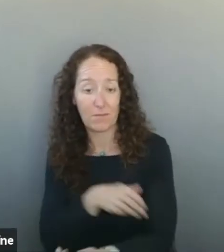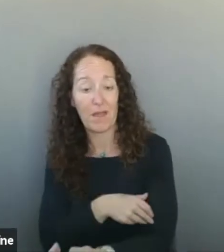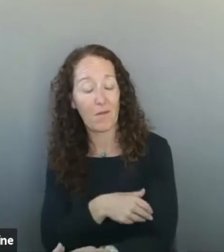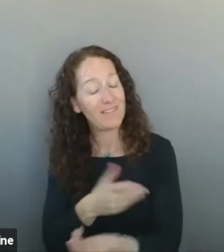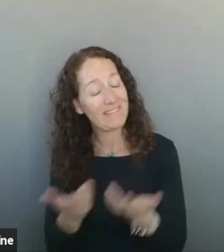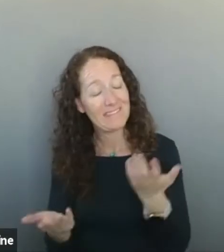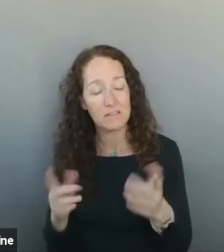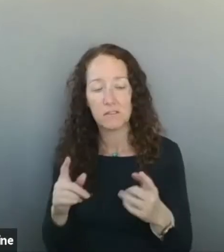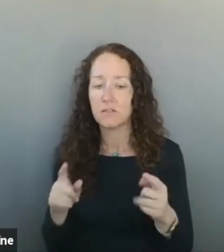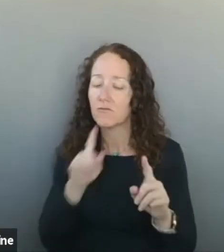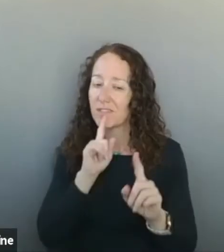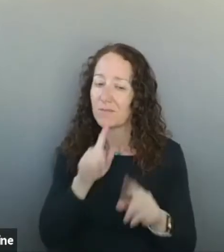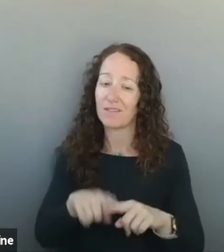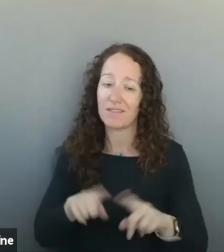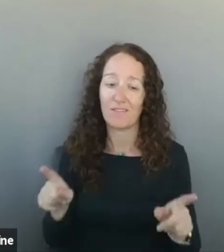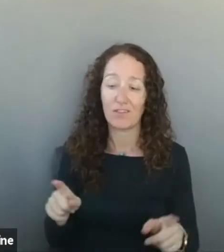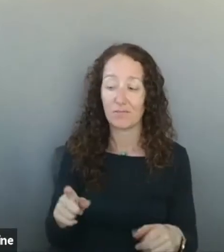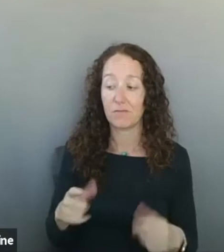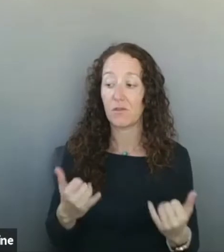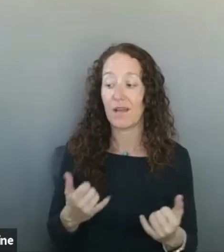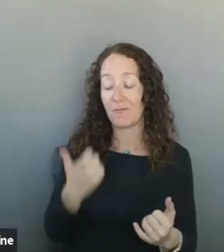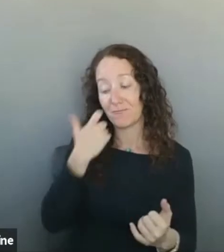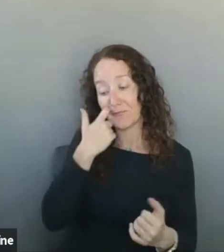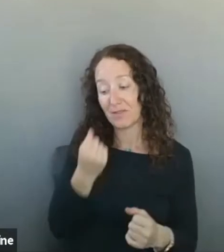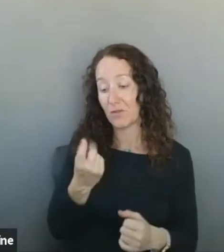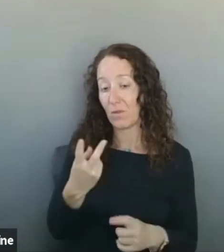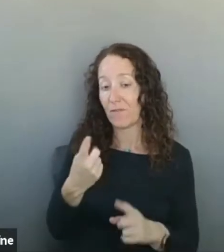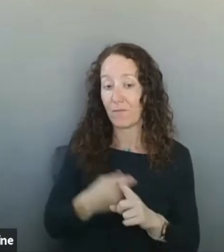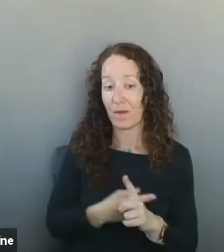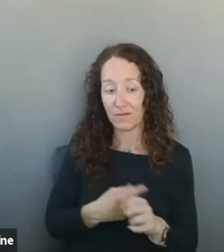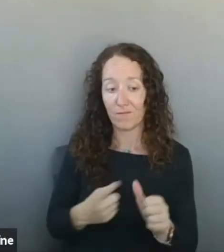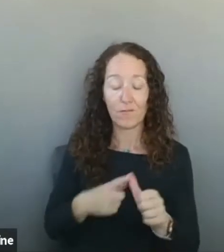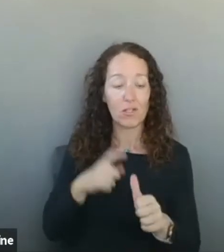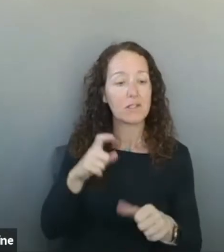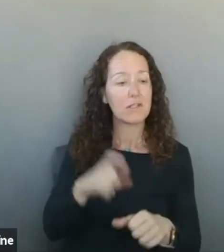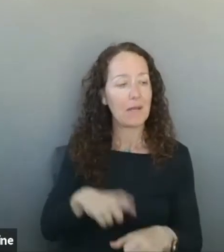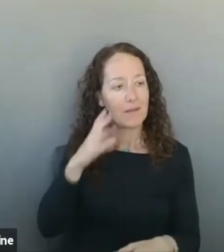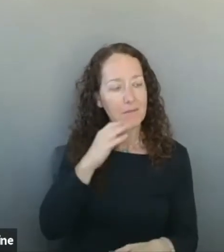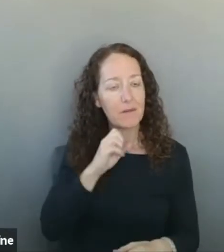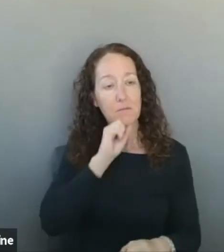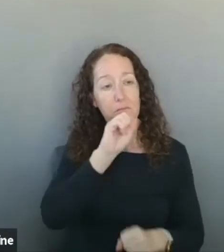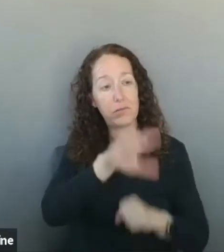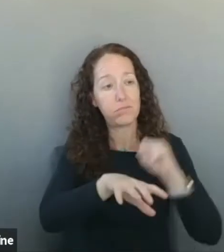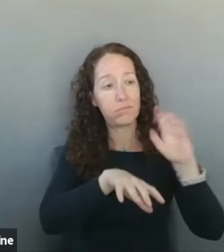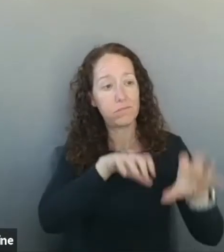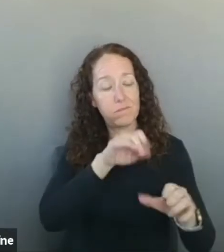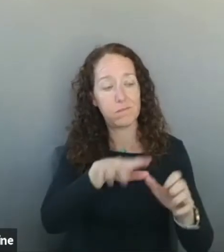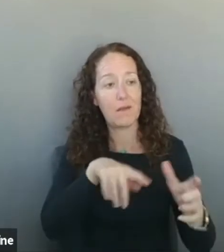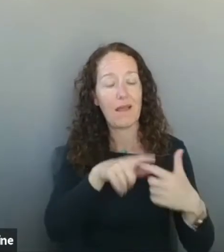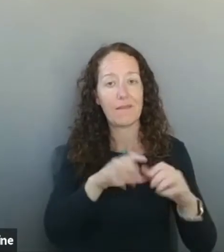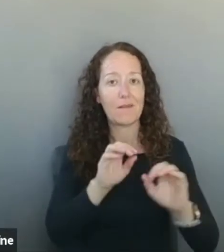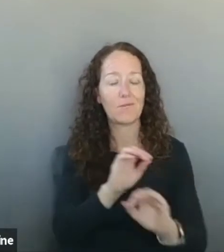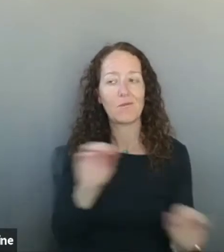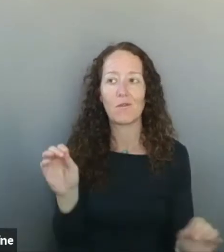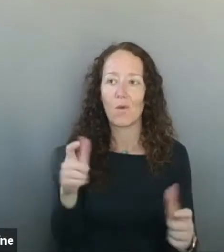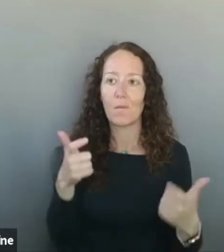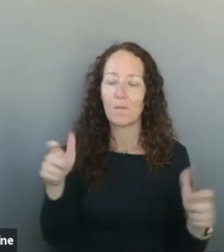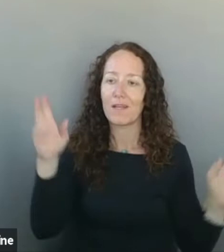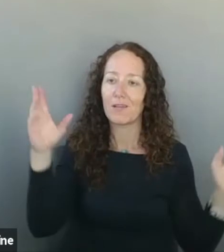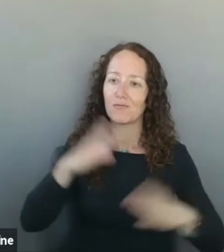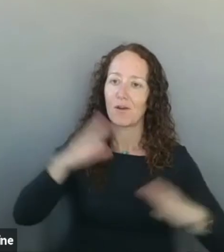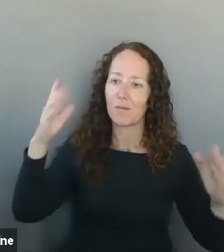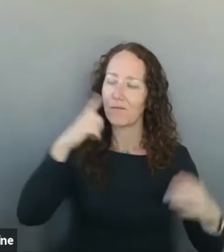it's only been in the last 12 months that the things that I've said haven't got me into big trouble. Big trouble,